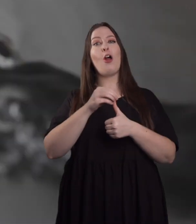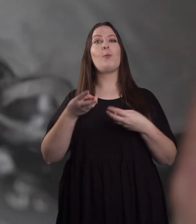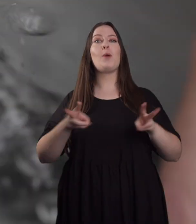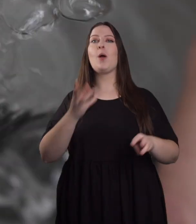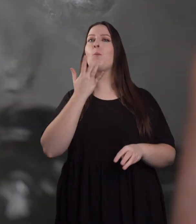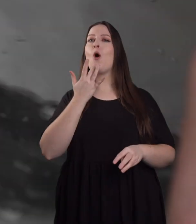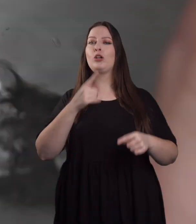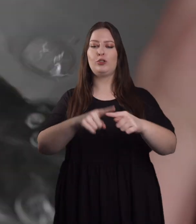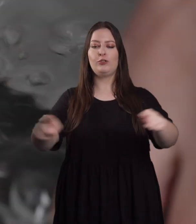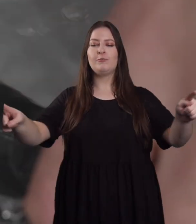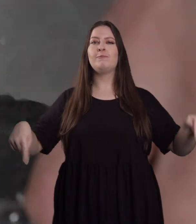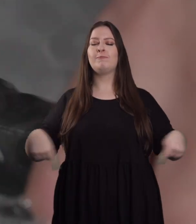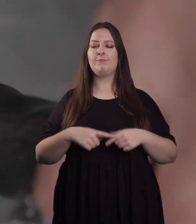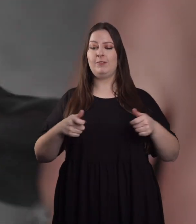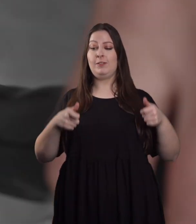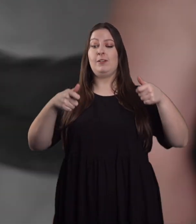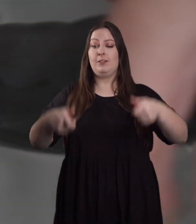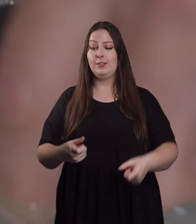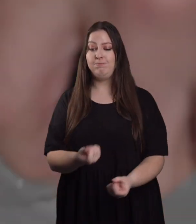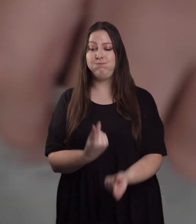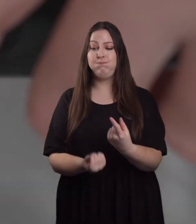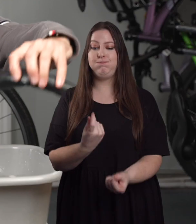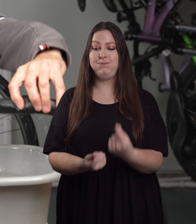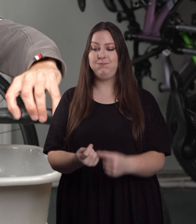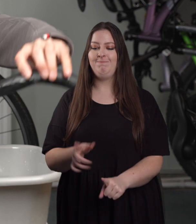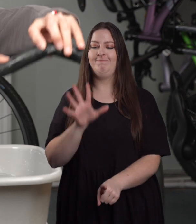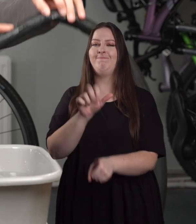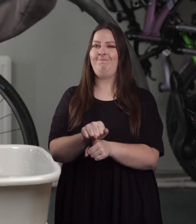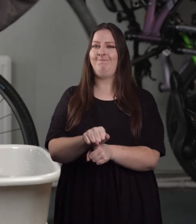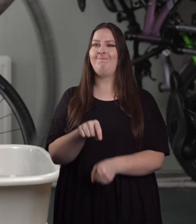You can also check for bubbles underwater.